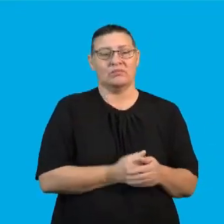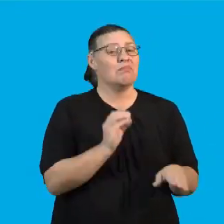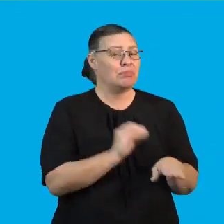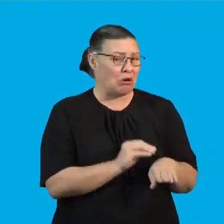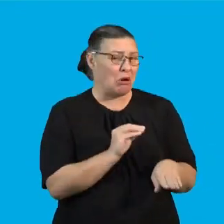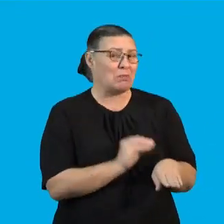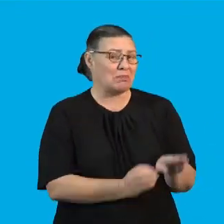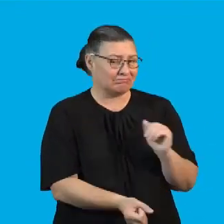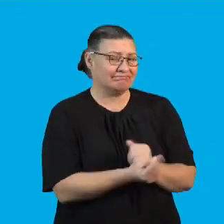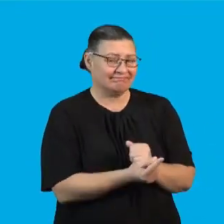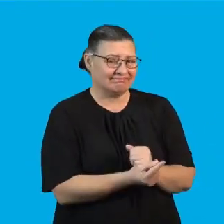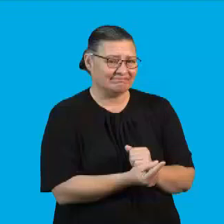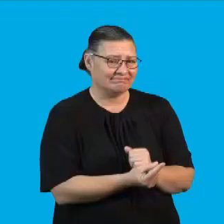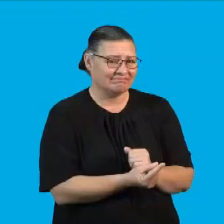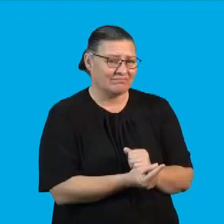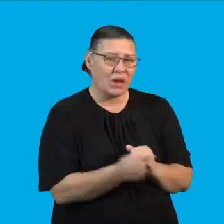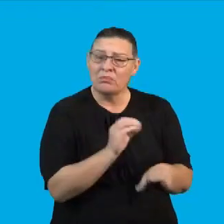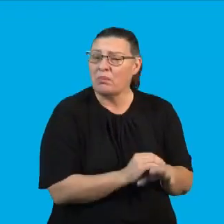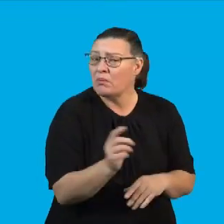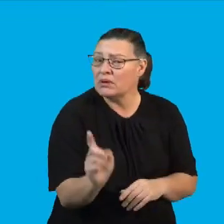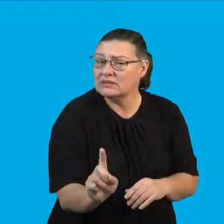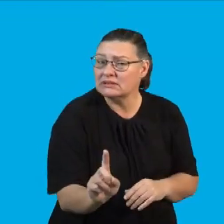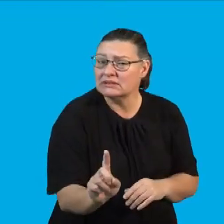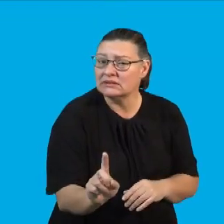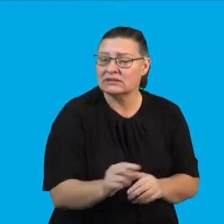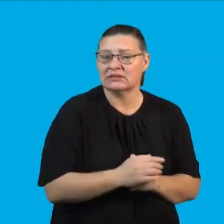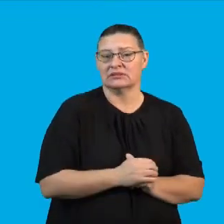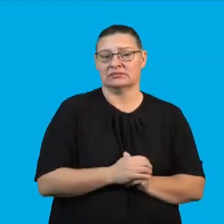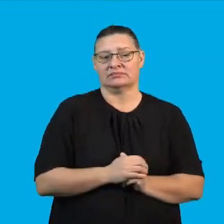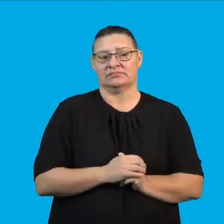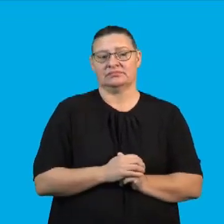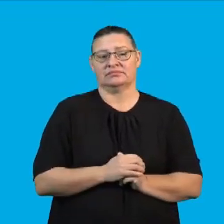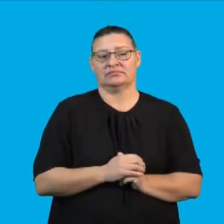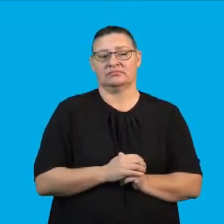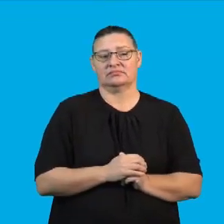But there is a problem. Who can guess what the problem is? Okay.